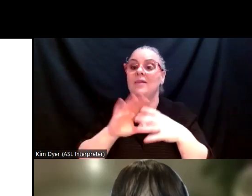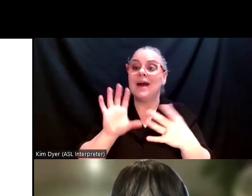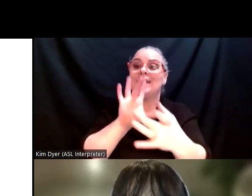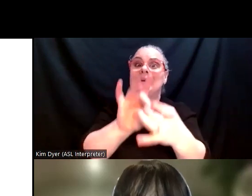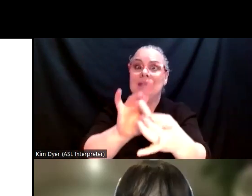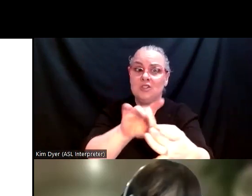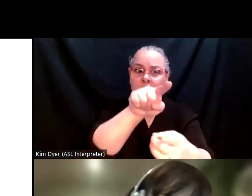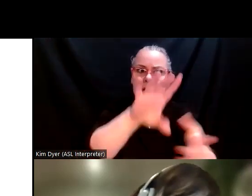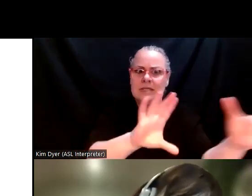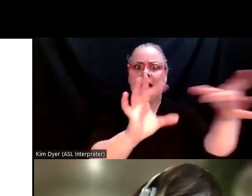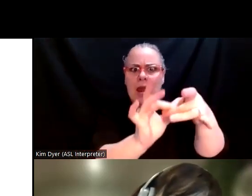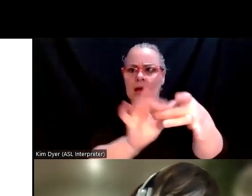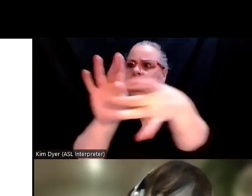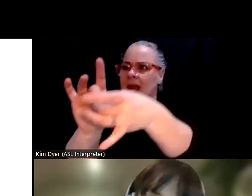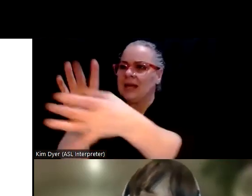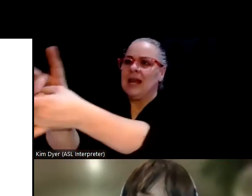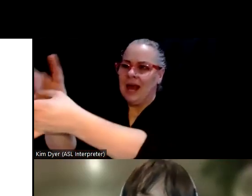place and another entrepreneur.